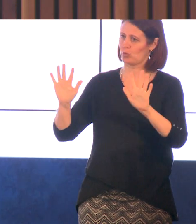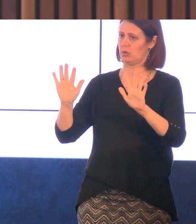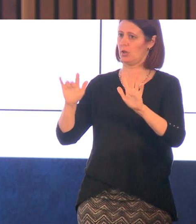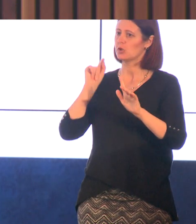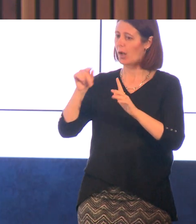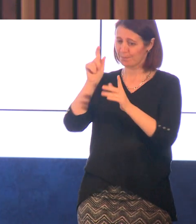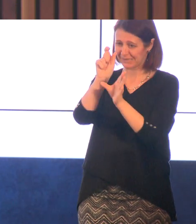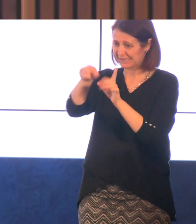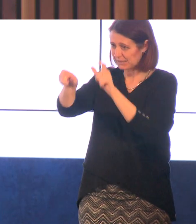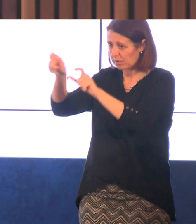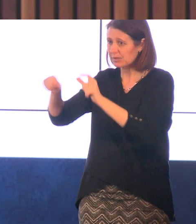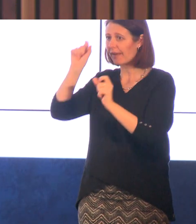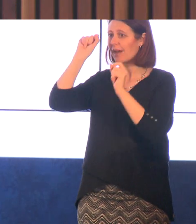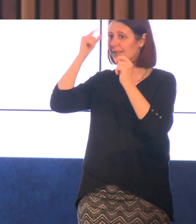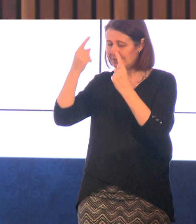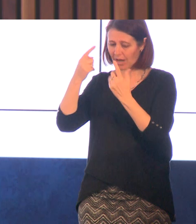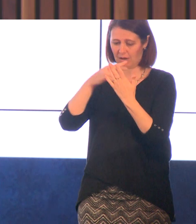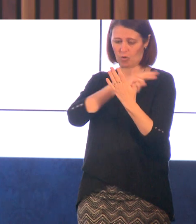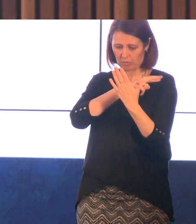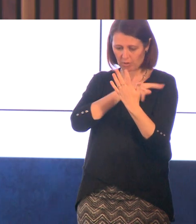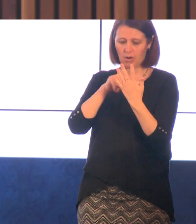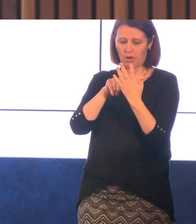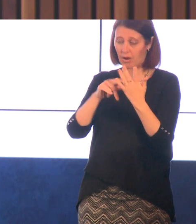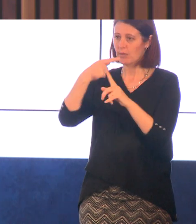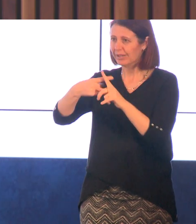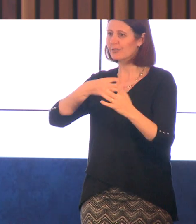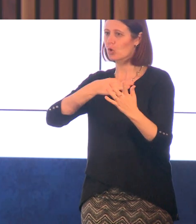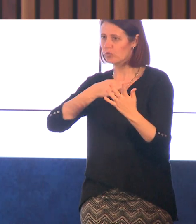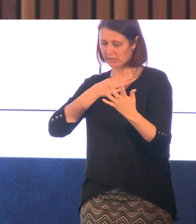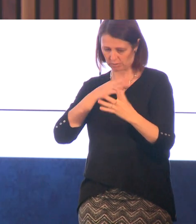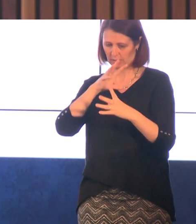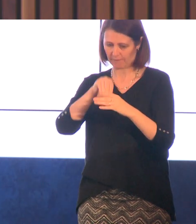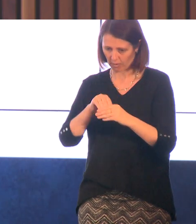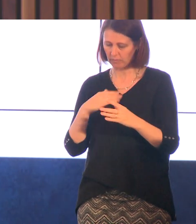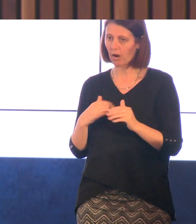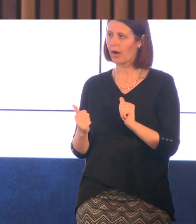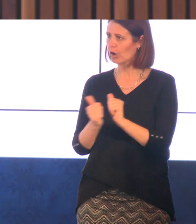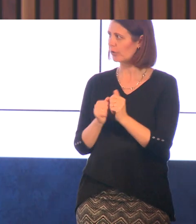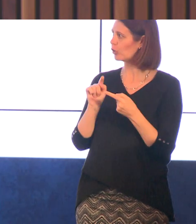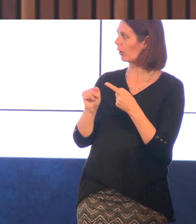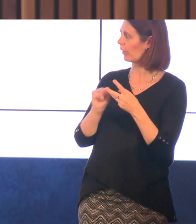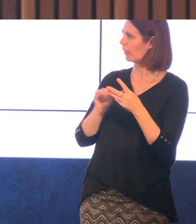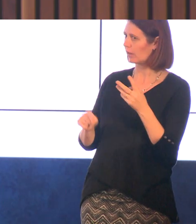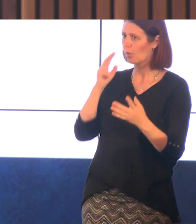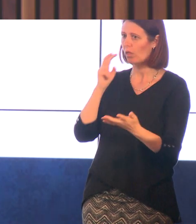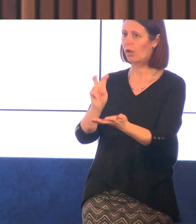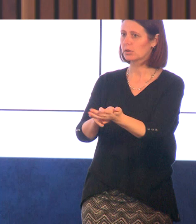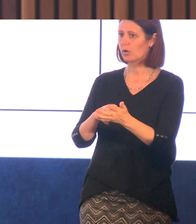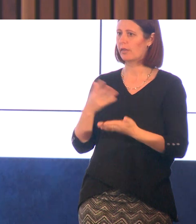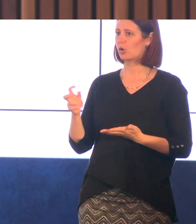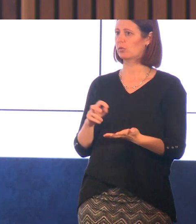participants understand the obligations and risks that they are agreeing to when they sign